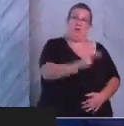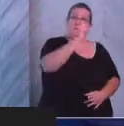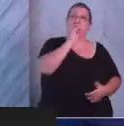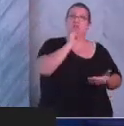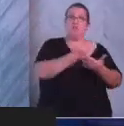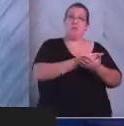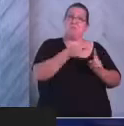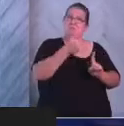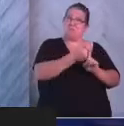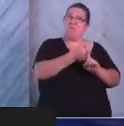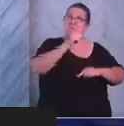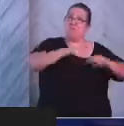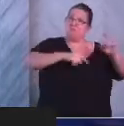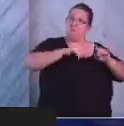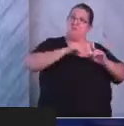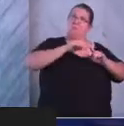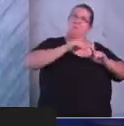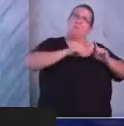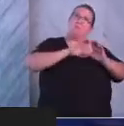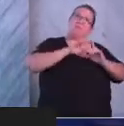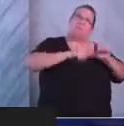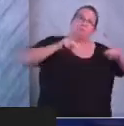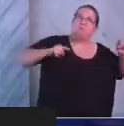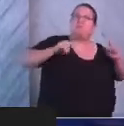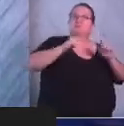well diverse child, and we spent a lot of money on